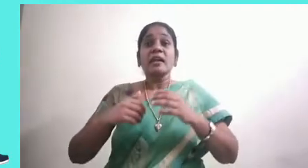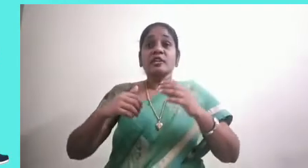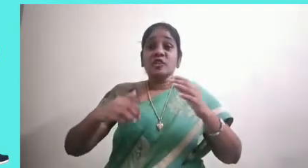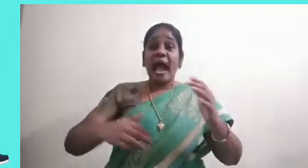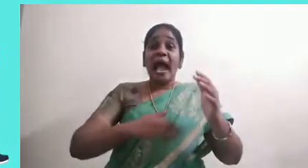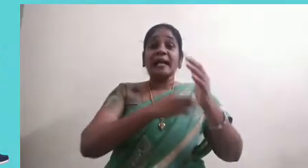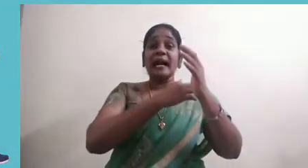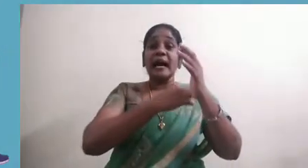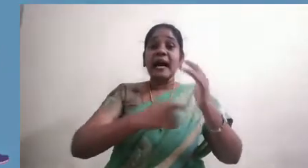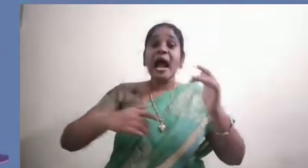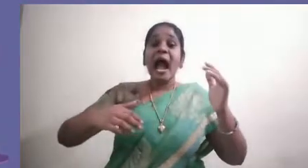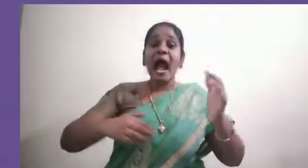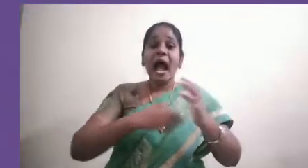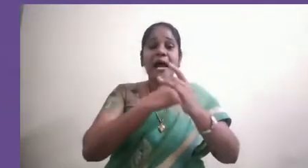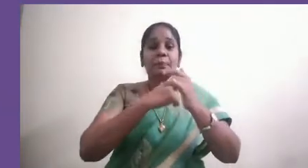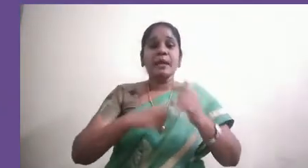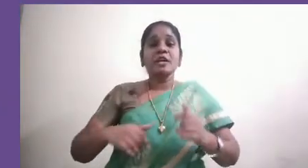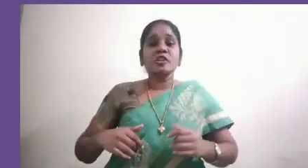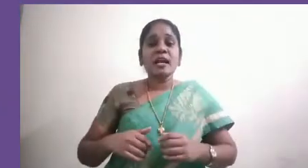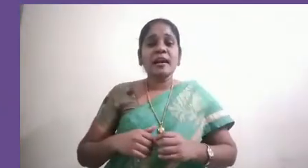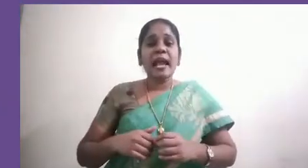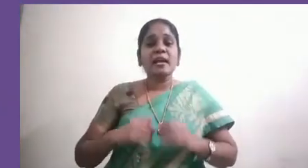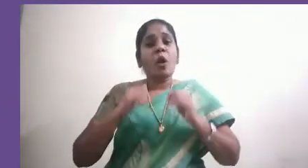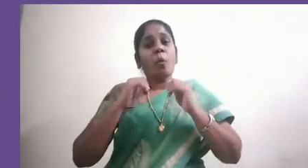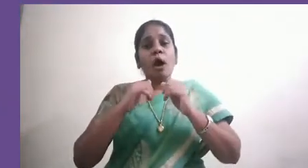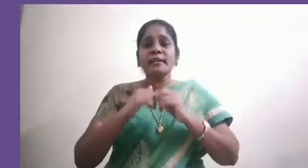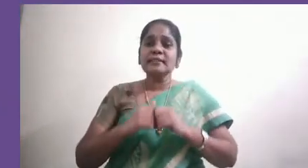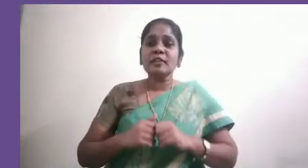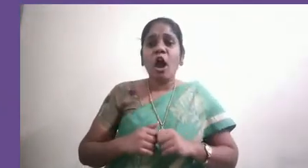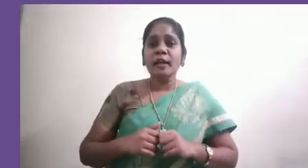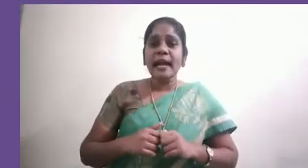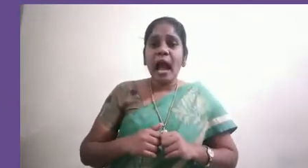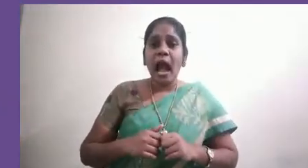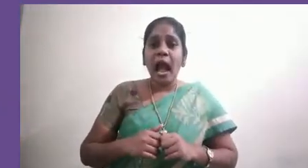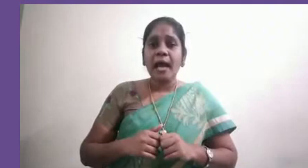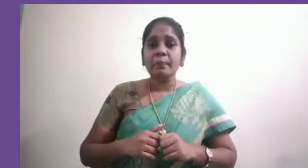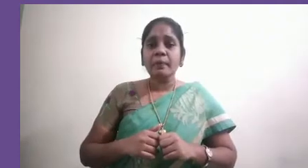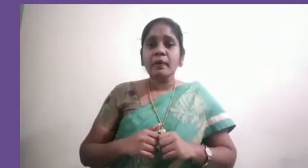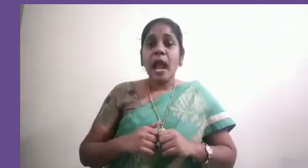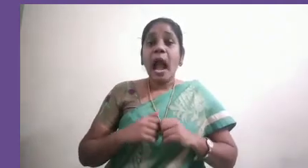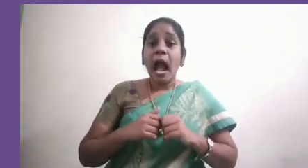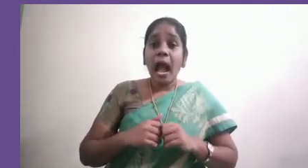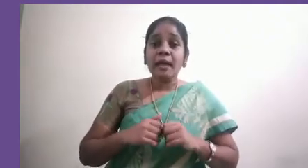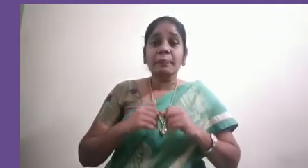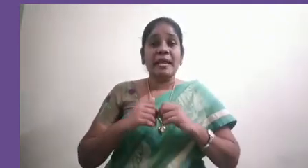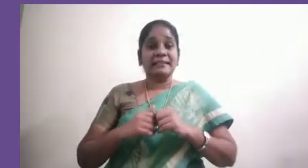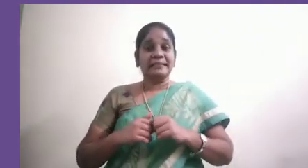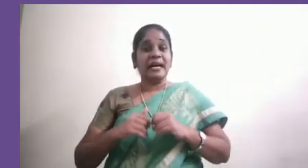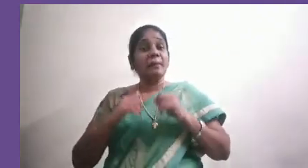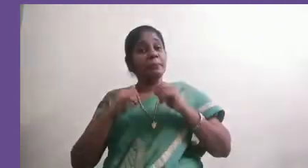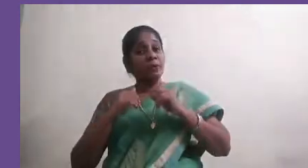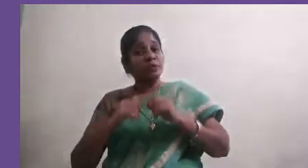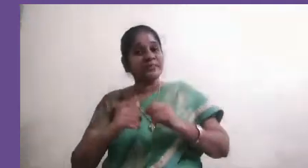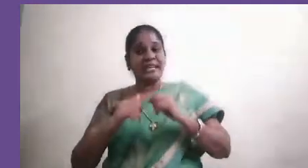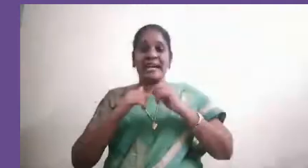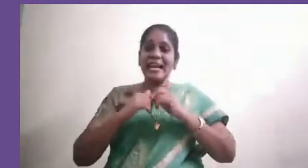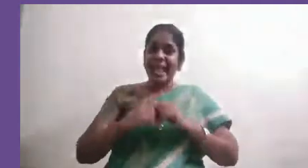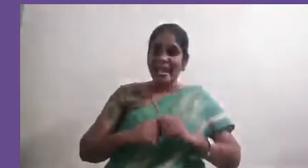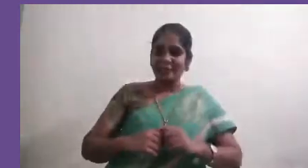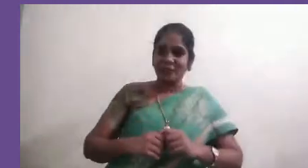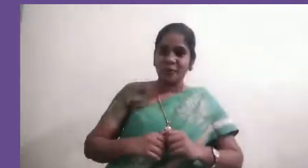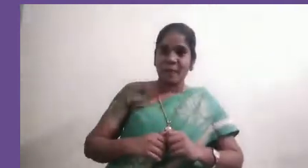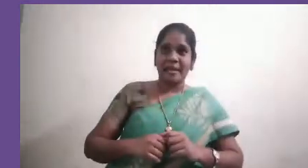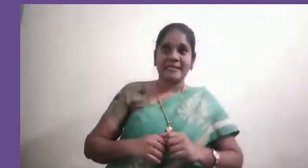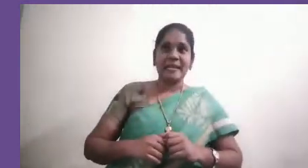gave Jack a harp. Children, what is called a harp? Harp is a